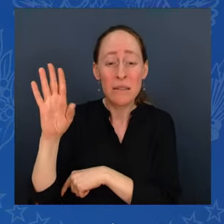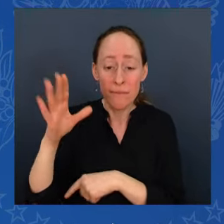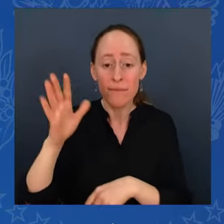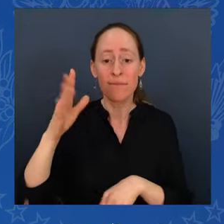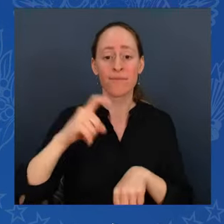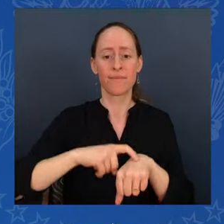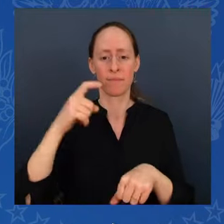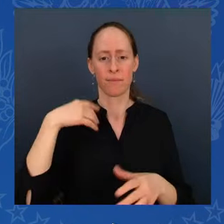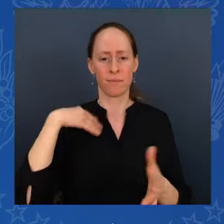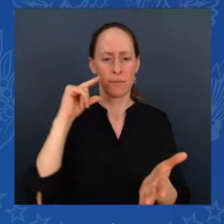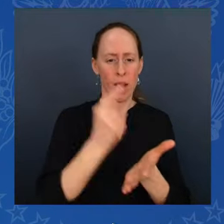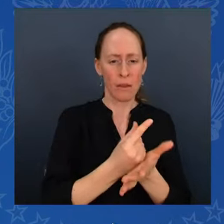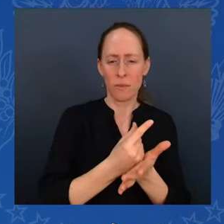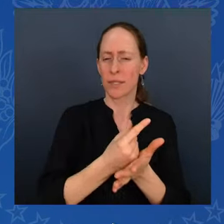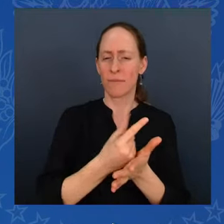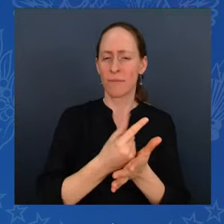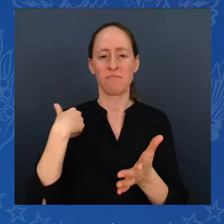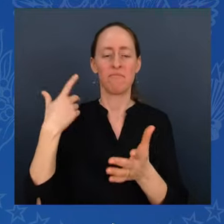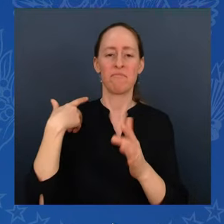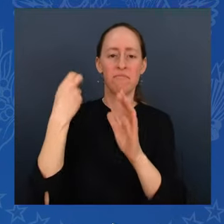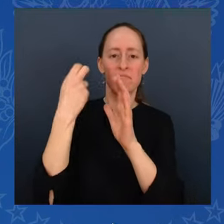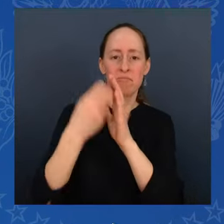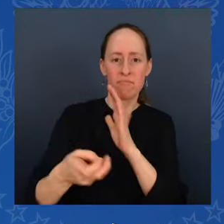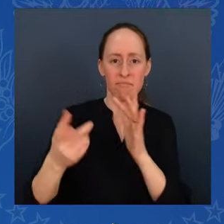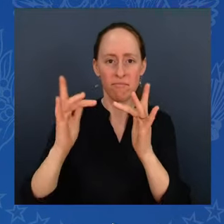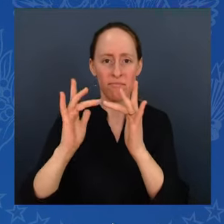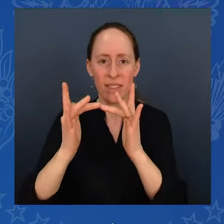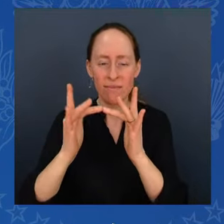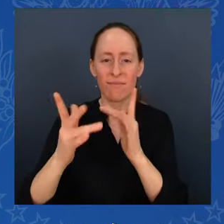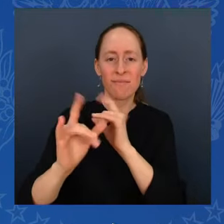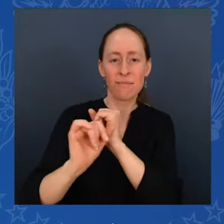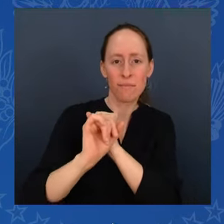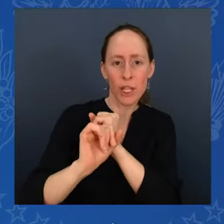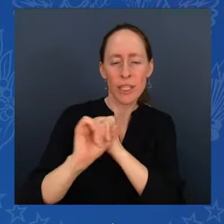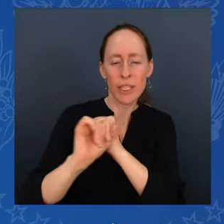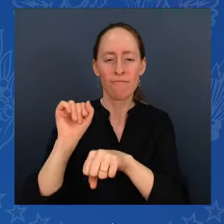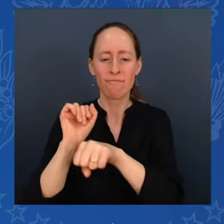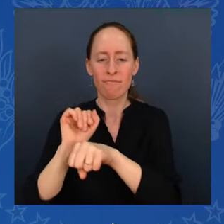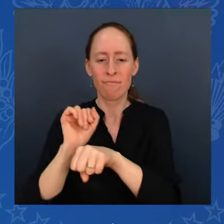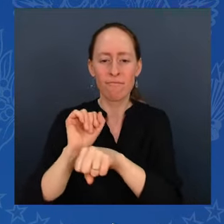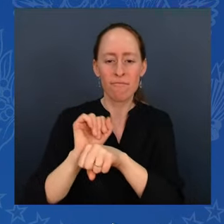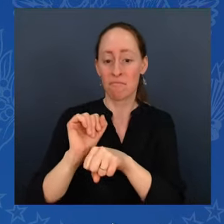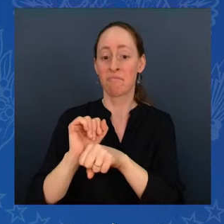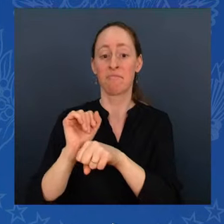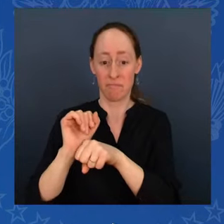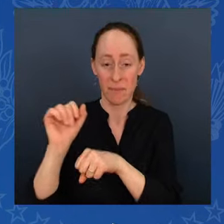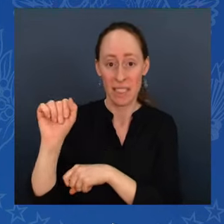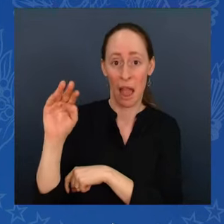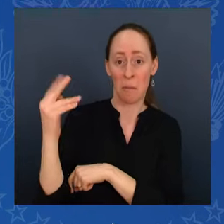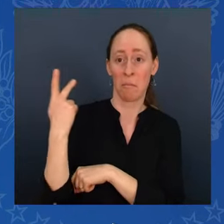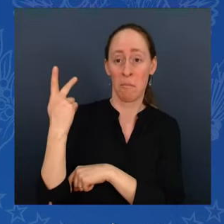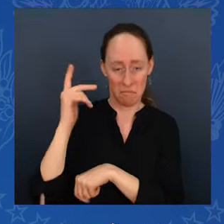entrepreneurs and founded Marketini Media, a marketing firm based in Madison, Wisconsin.